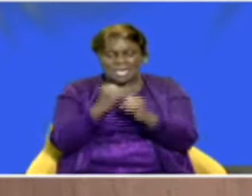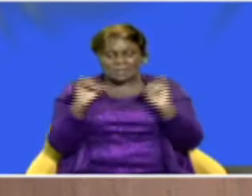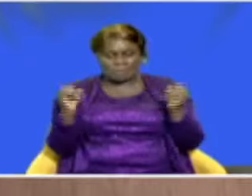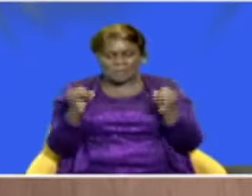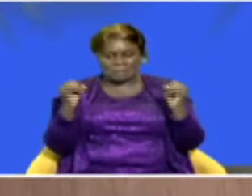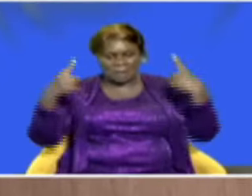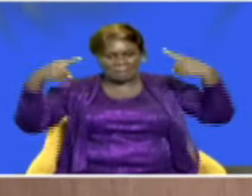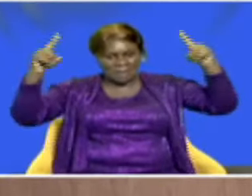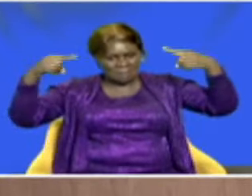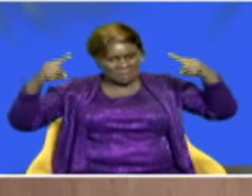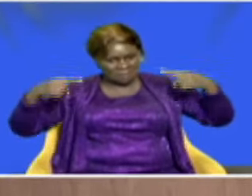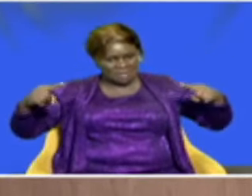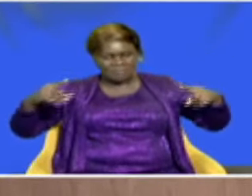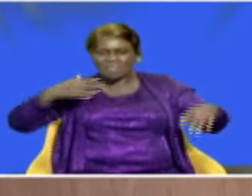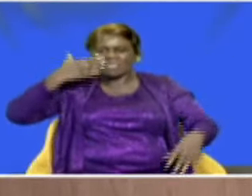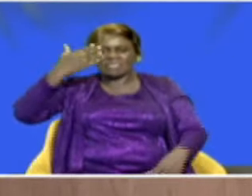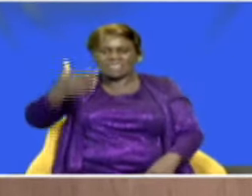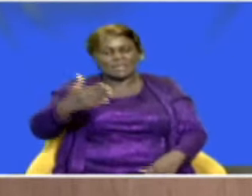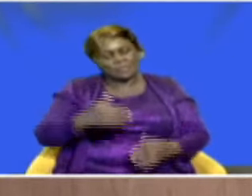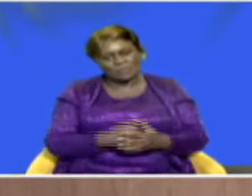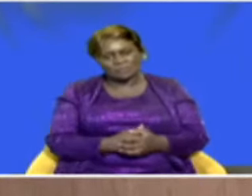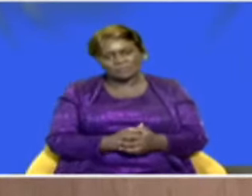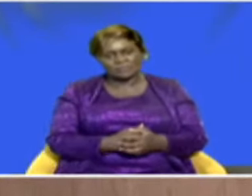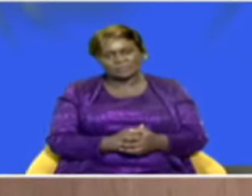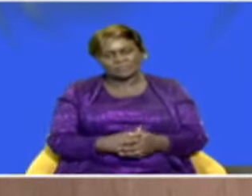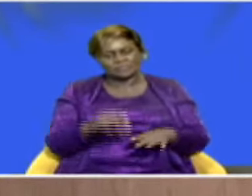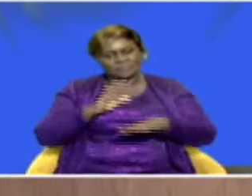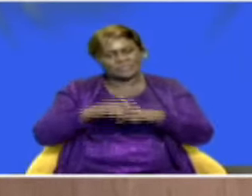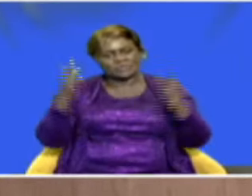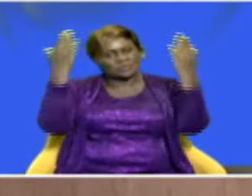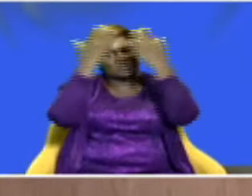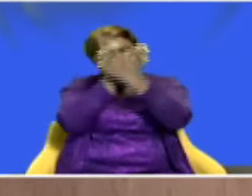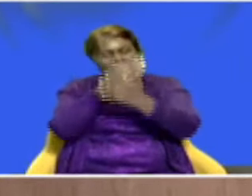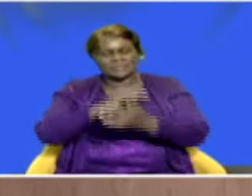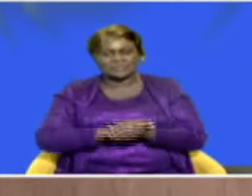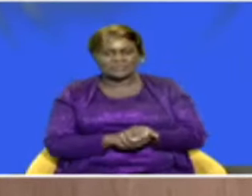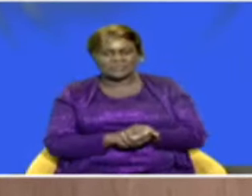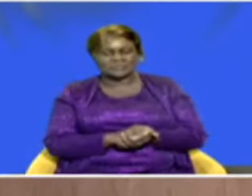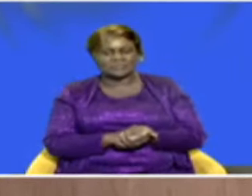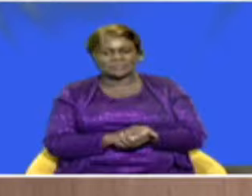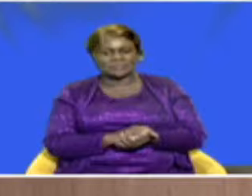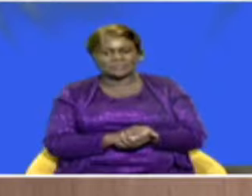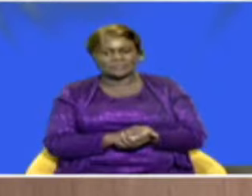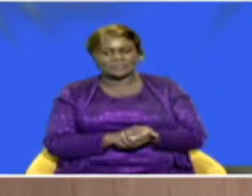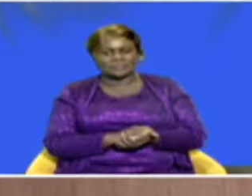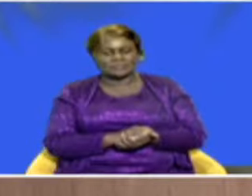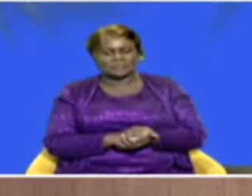bulletin a success, asante sana, good night, and enjoy the rest of your viewing.